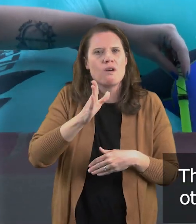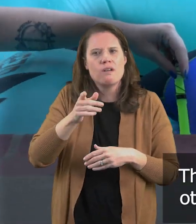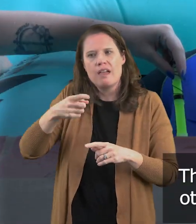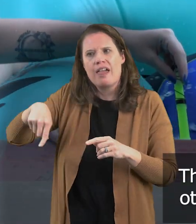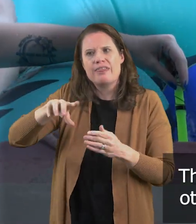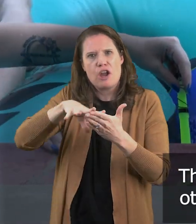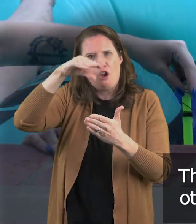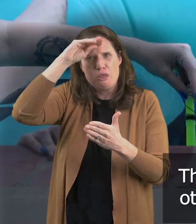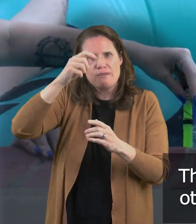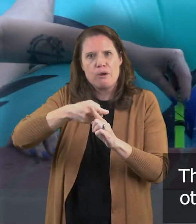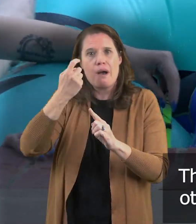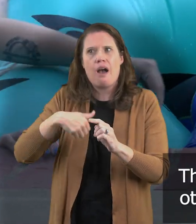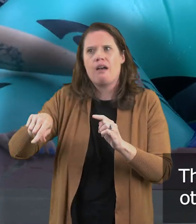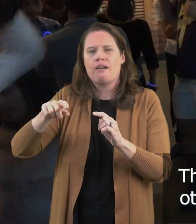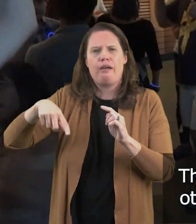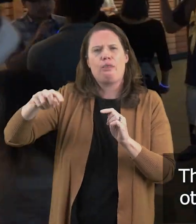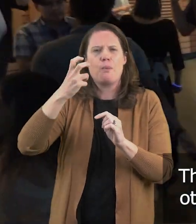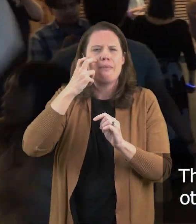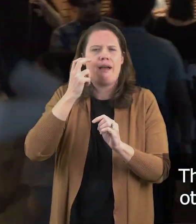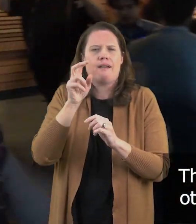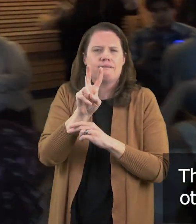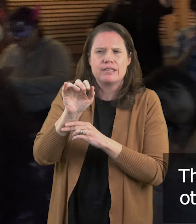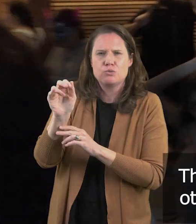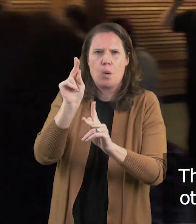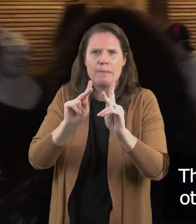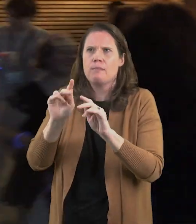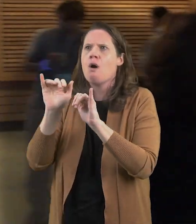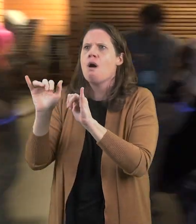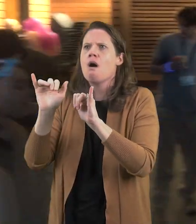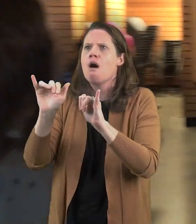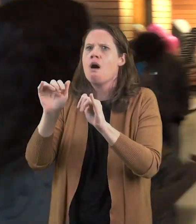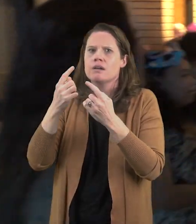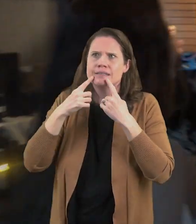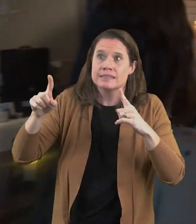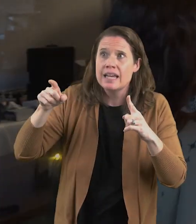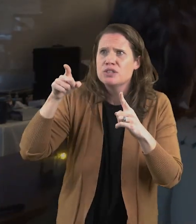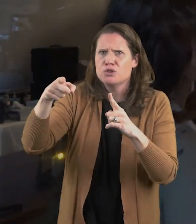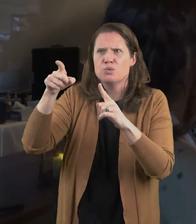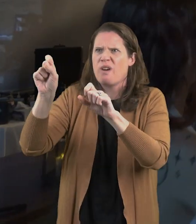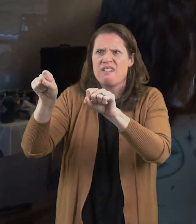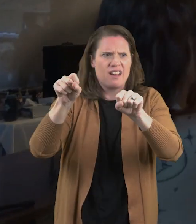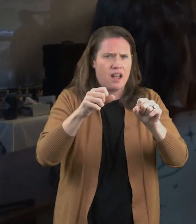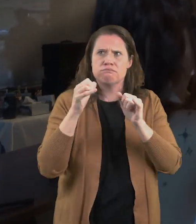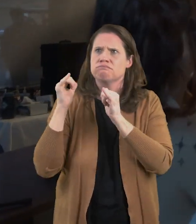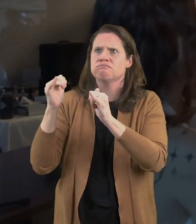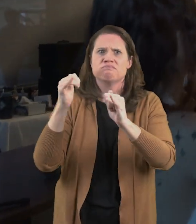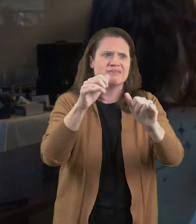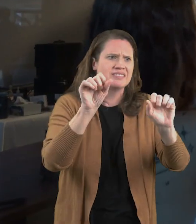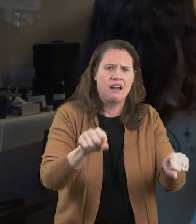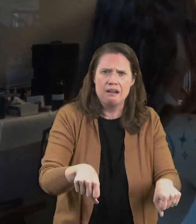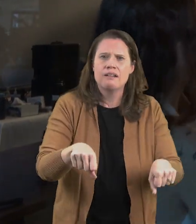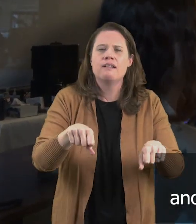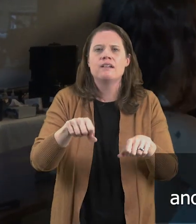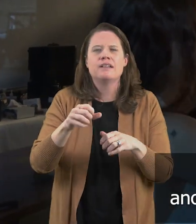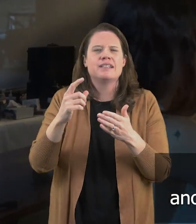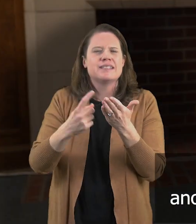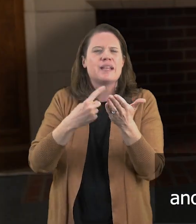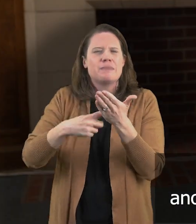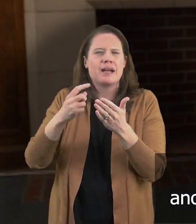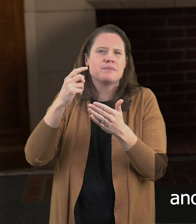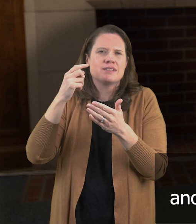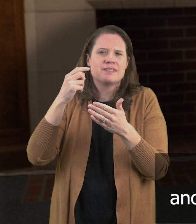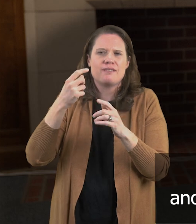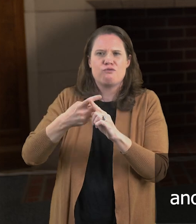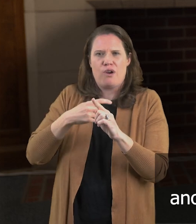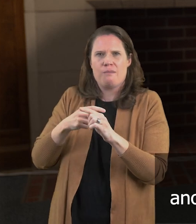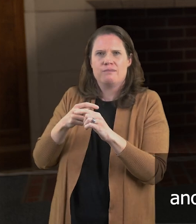a large room. They're learning from success stories of other blind, visually impaired individuals and saying, I can do that too. Sometimes them hearing